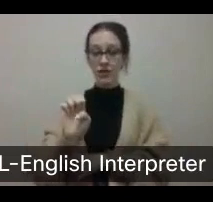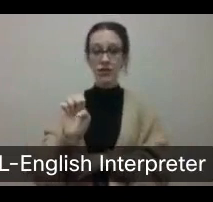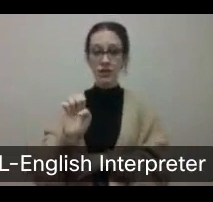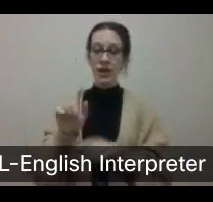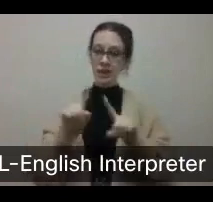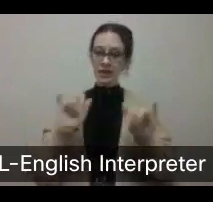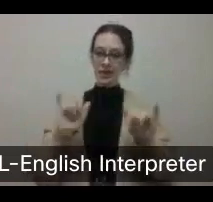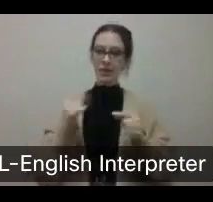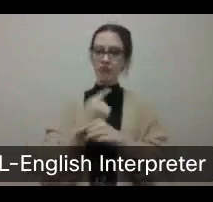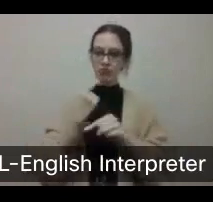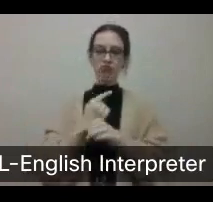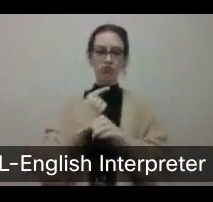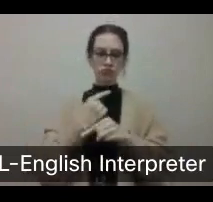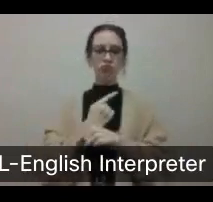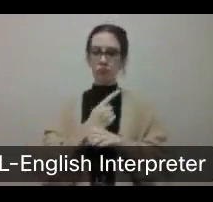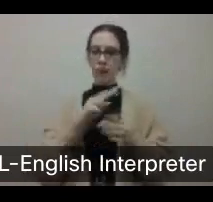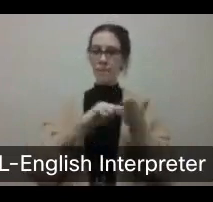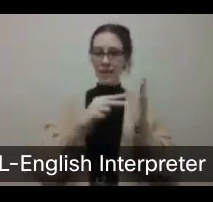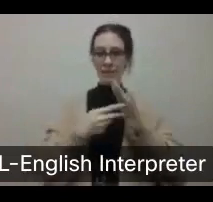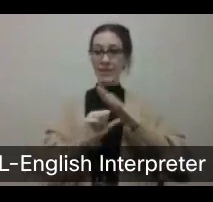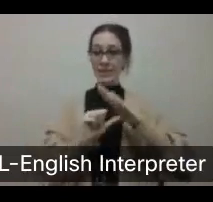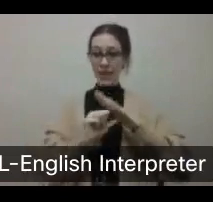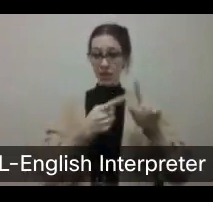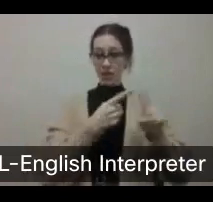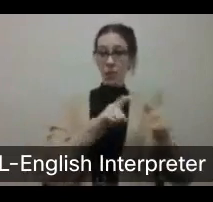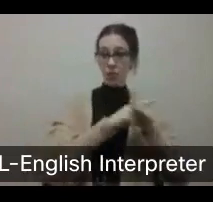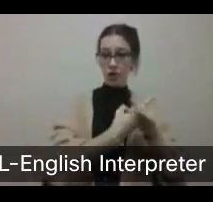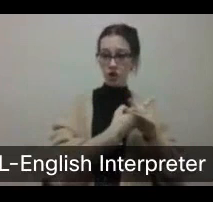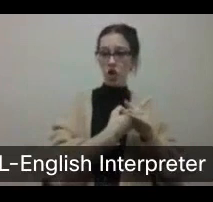communicating the idea from the original source.